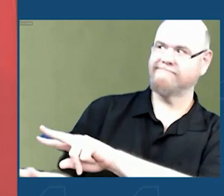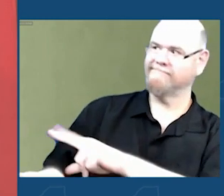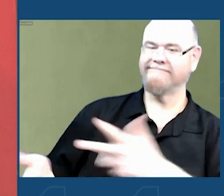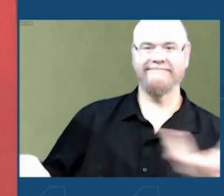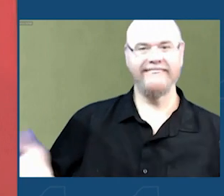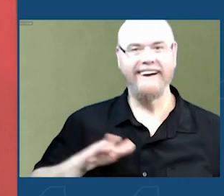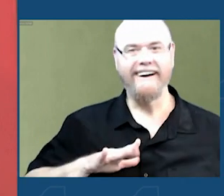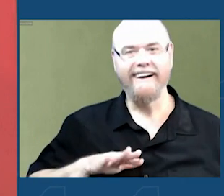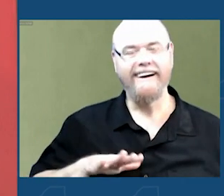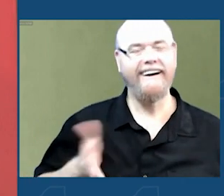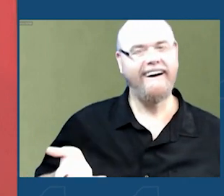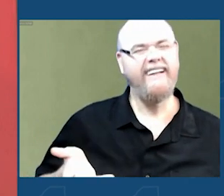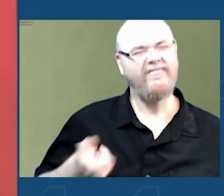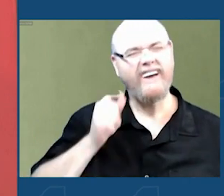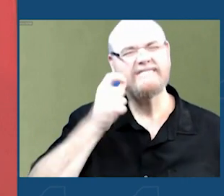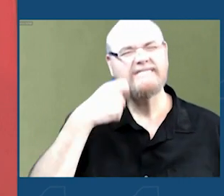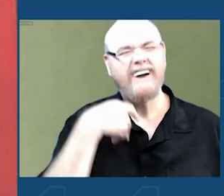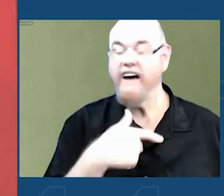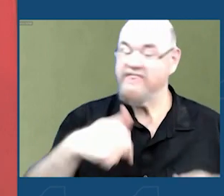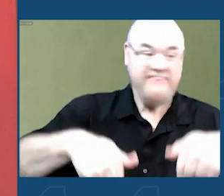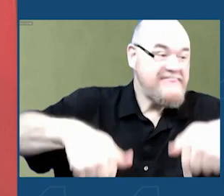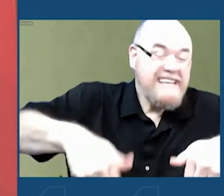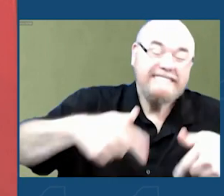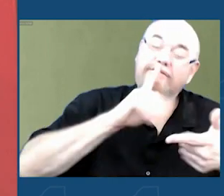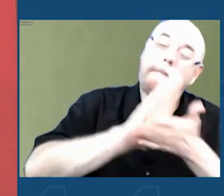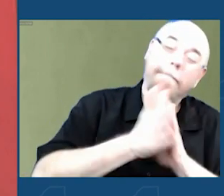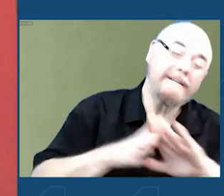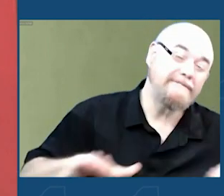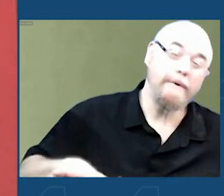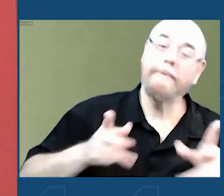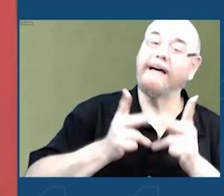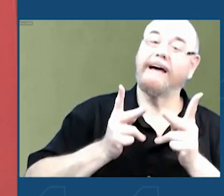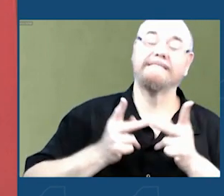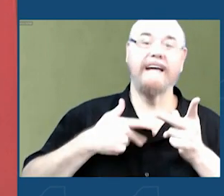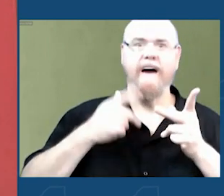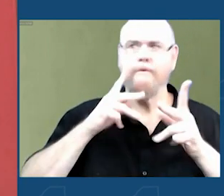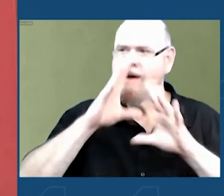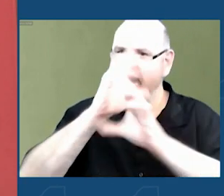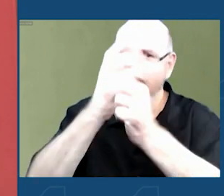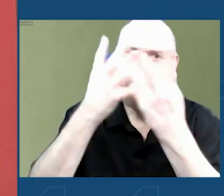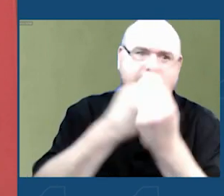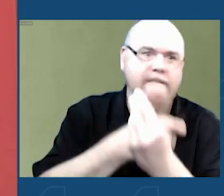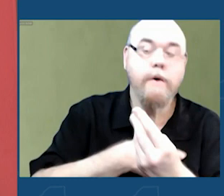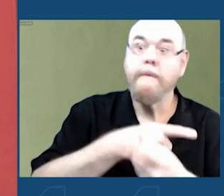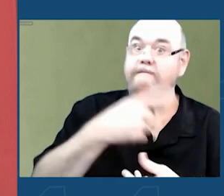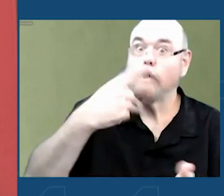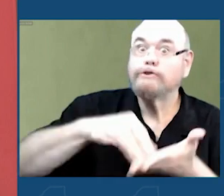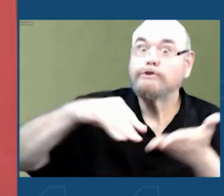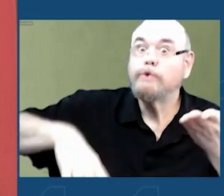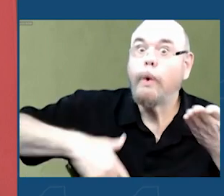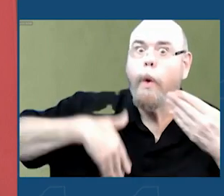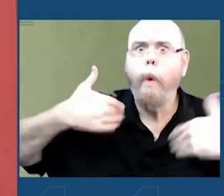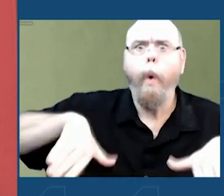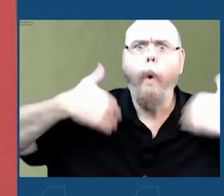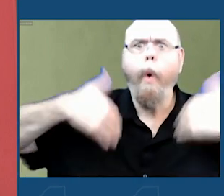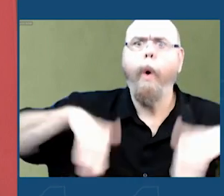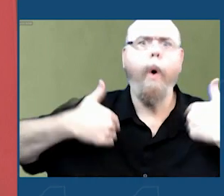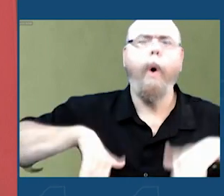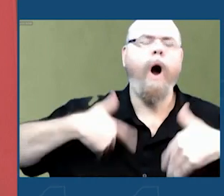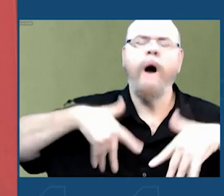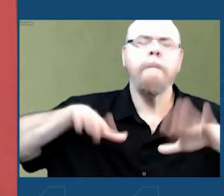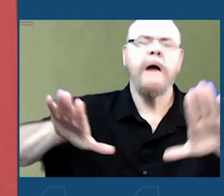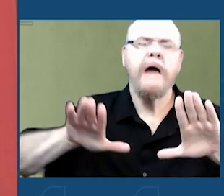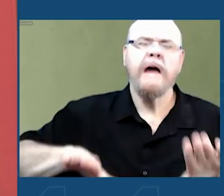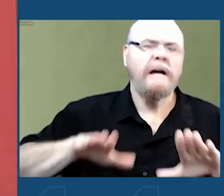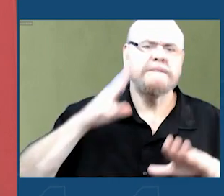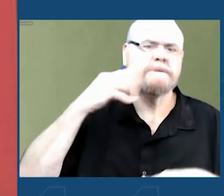is just peaceful and alluring, but for those students, it is just amazing. They go